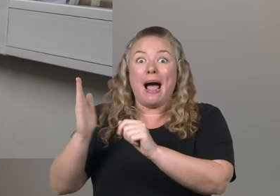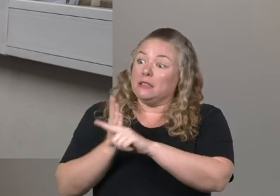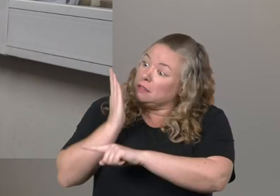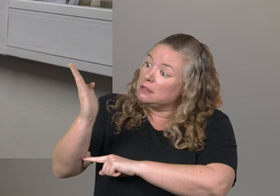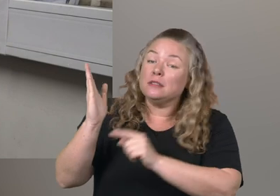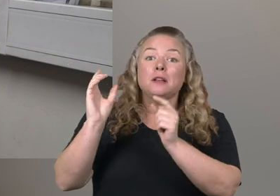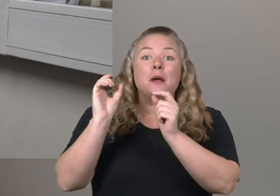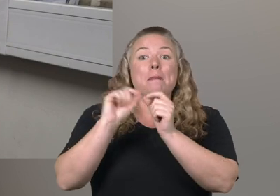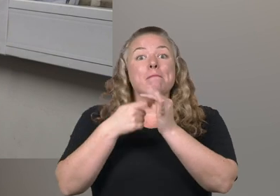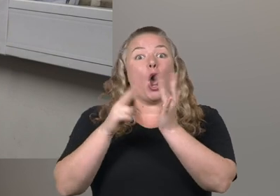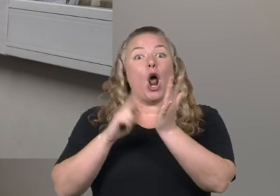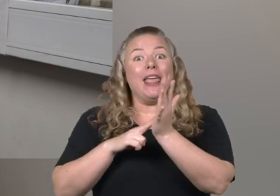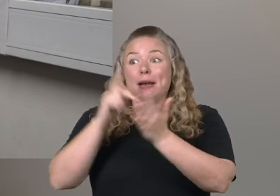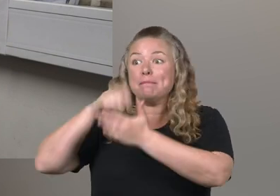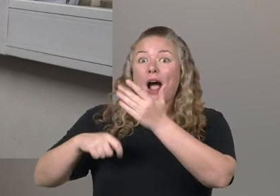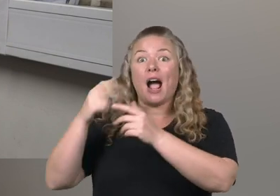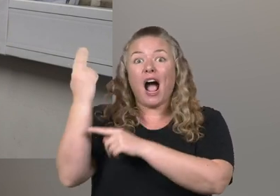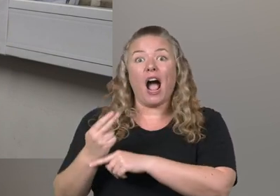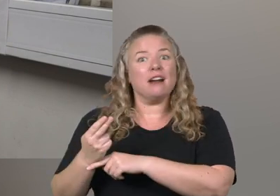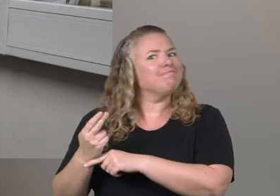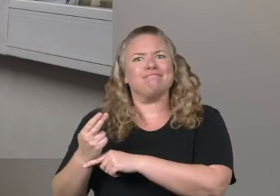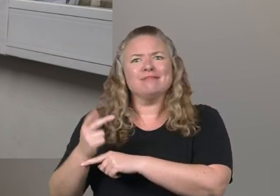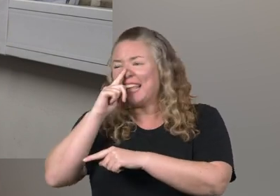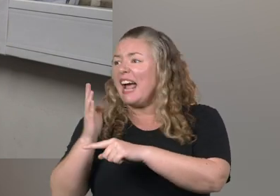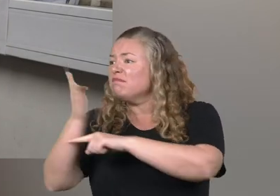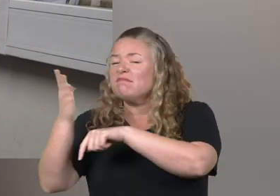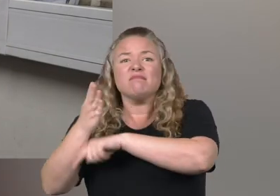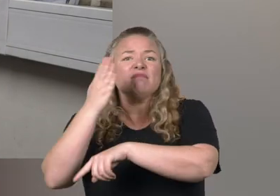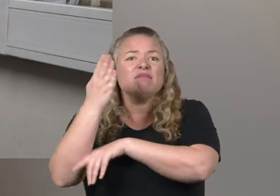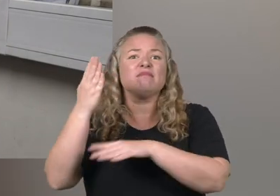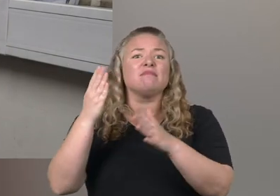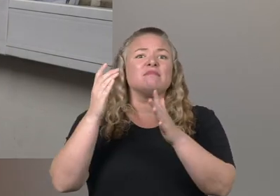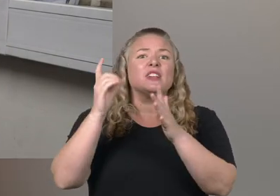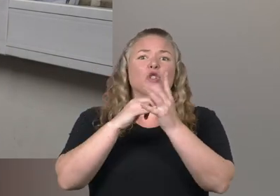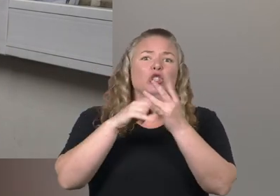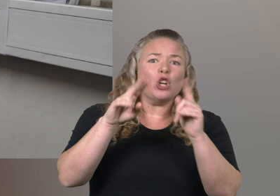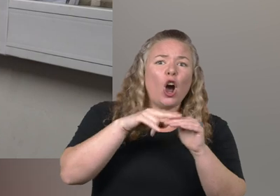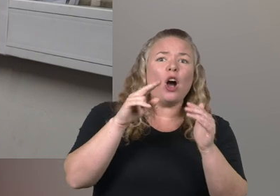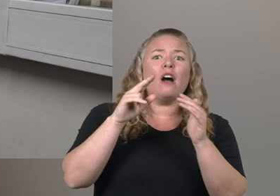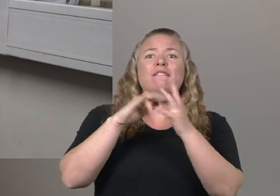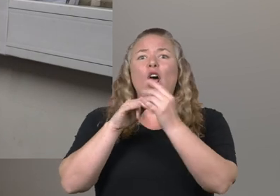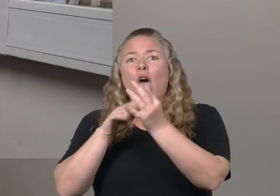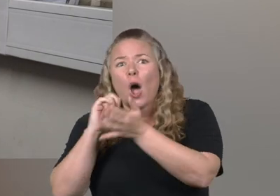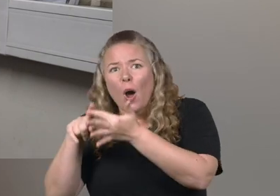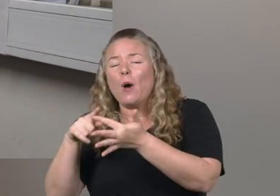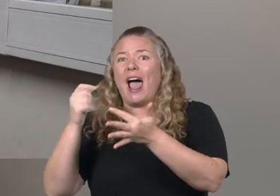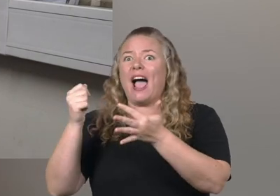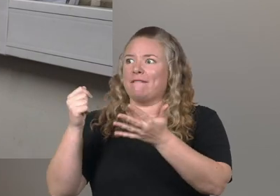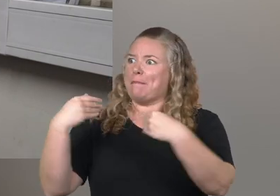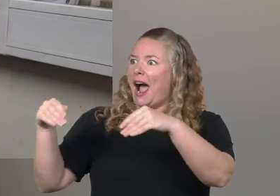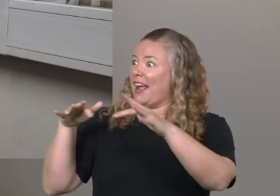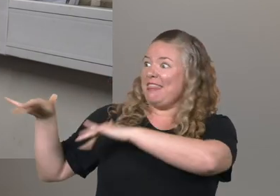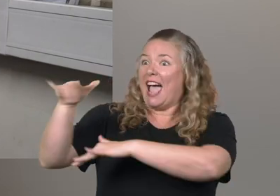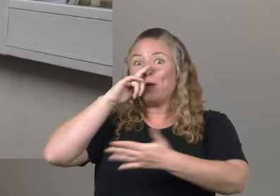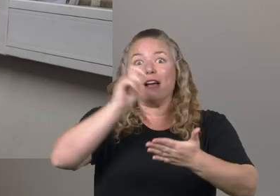in Germany, you know, you don't need to be in Berlin to buy art. You can buy art, and there's a much livelier market in Dusseldorf or Cologne, etc. We haven't got that